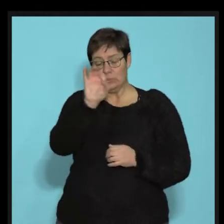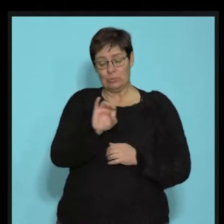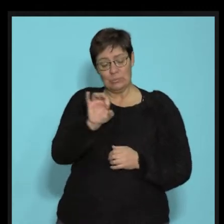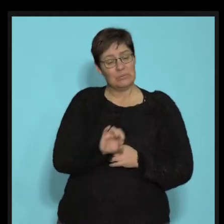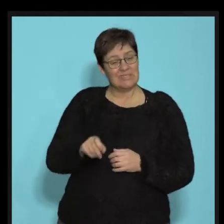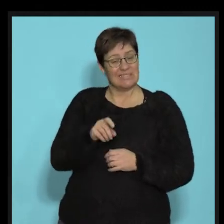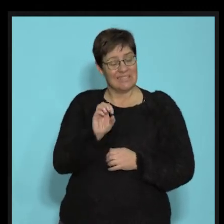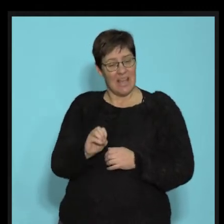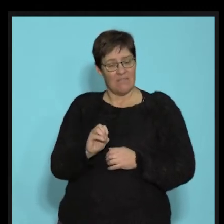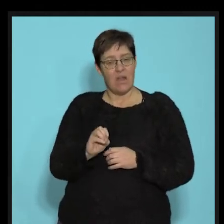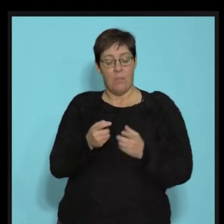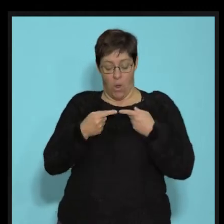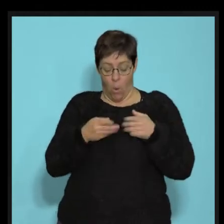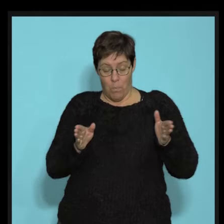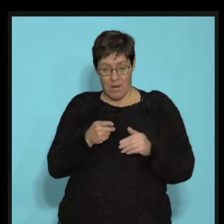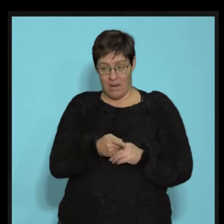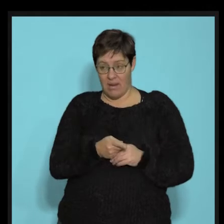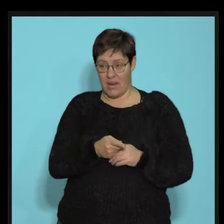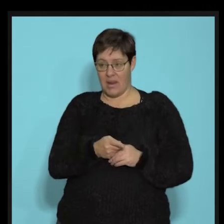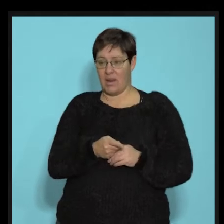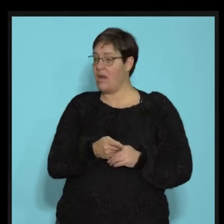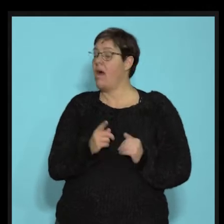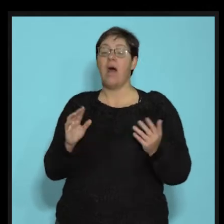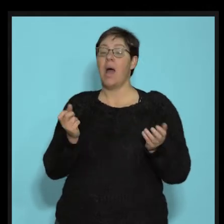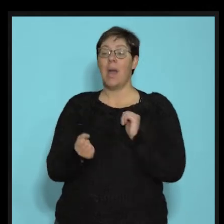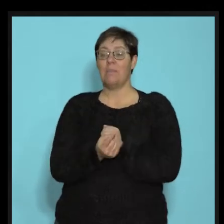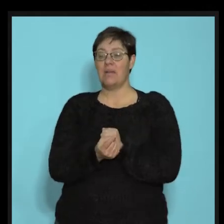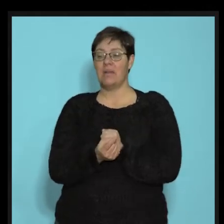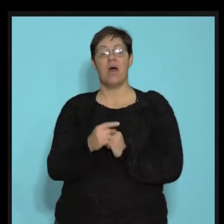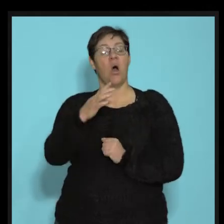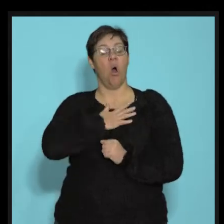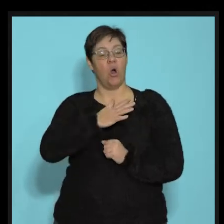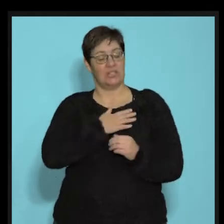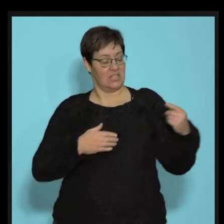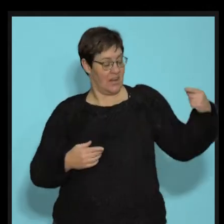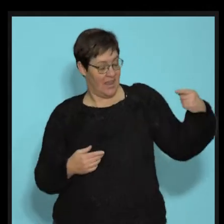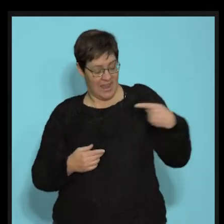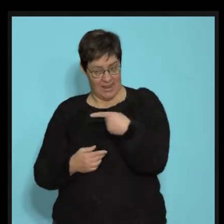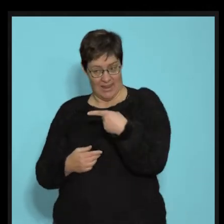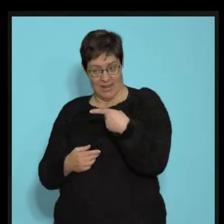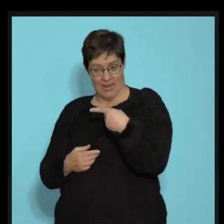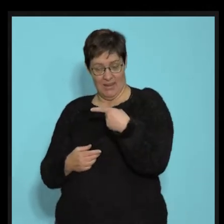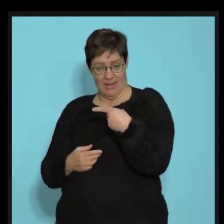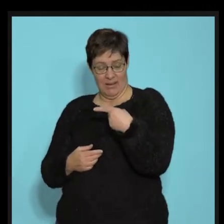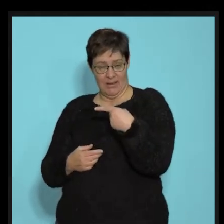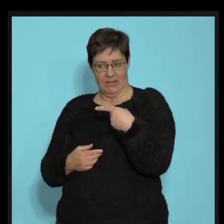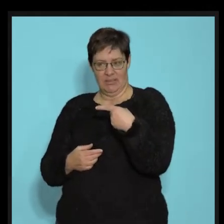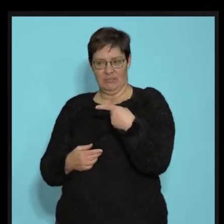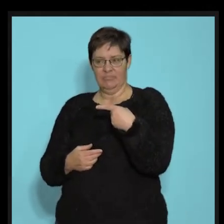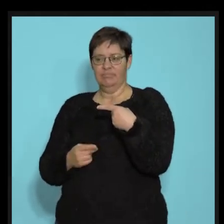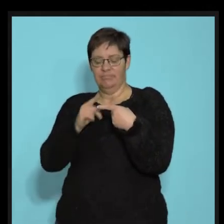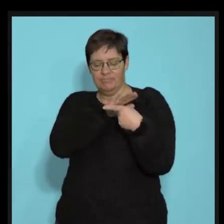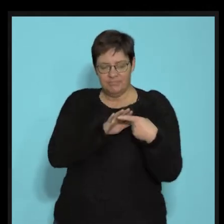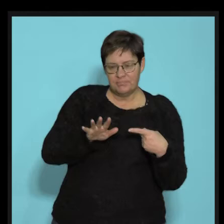the spiracle opens, what happens is oxygen goes into these spiracles, it